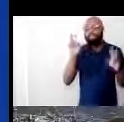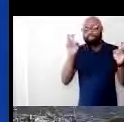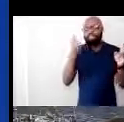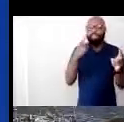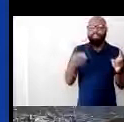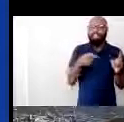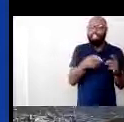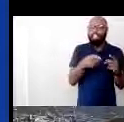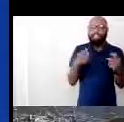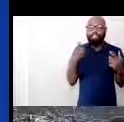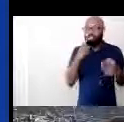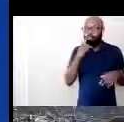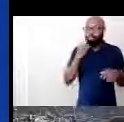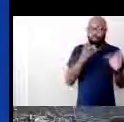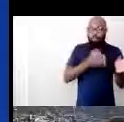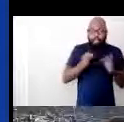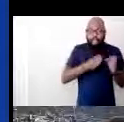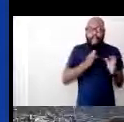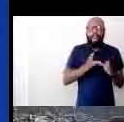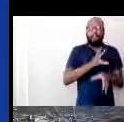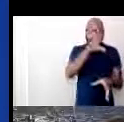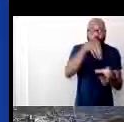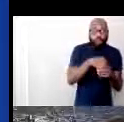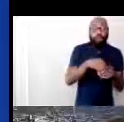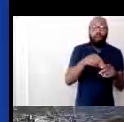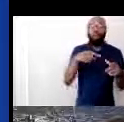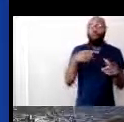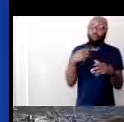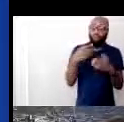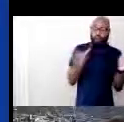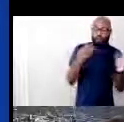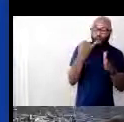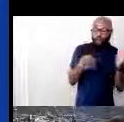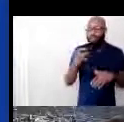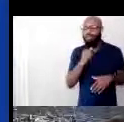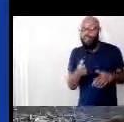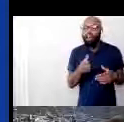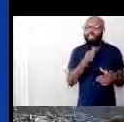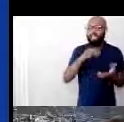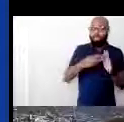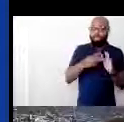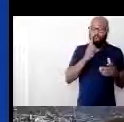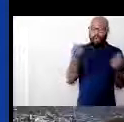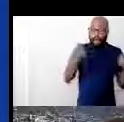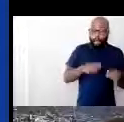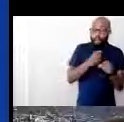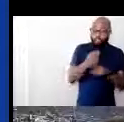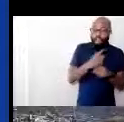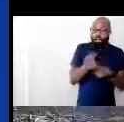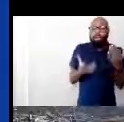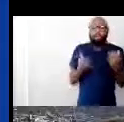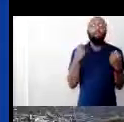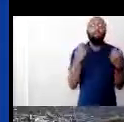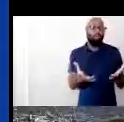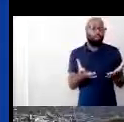diligently plan with a road or bridge project to include public art. So, you know, that doesn't mean they're going to happen every year. You know, there may be multiple ones in a given year.